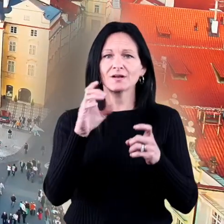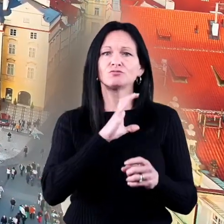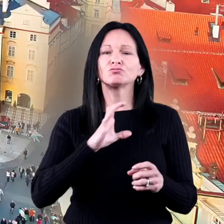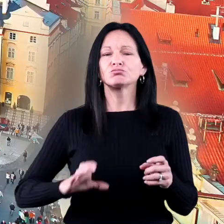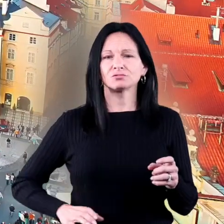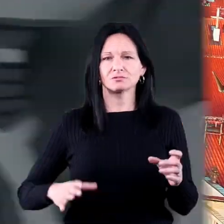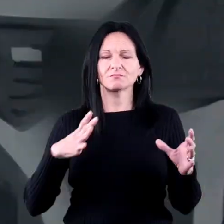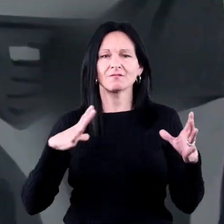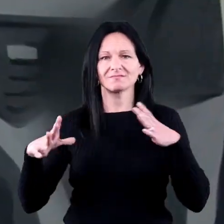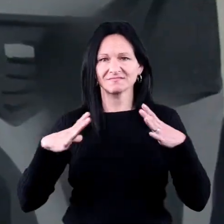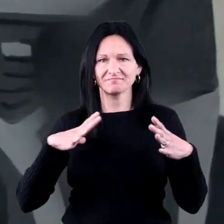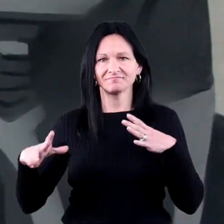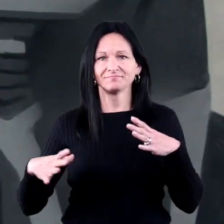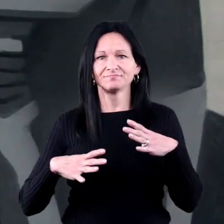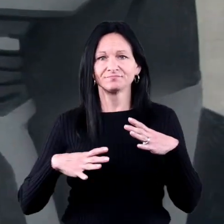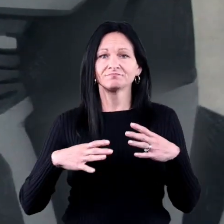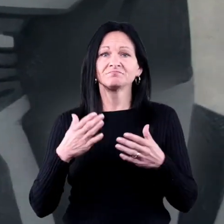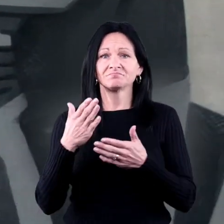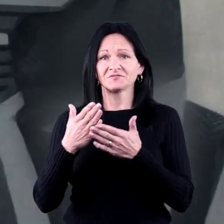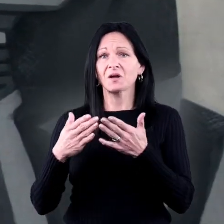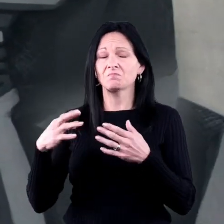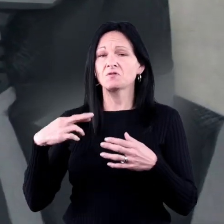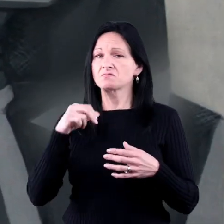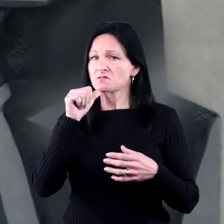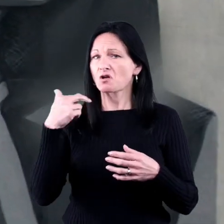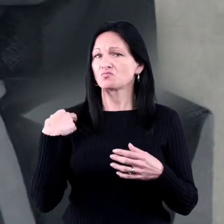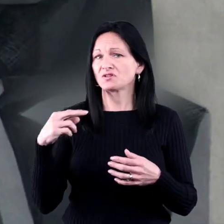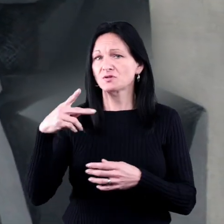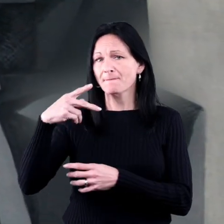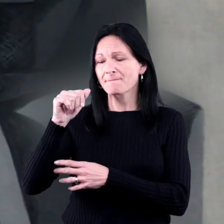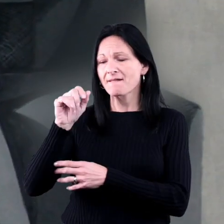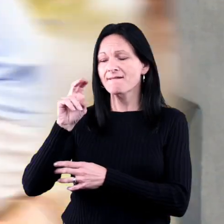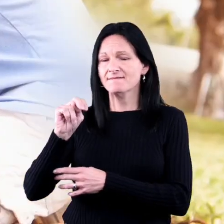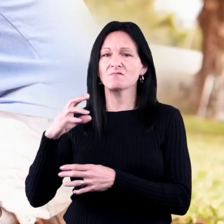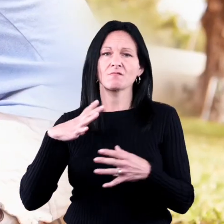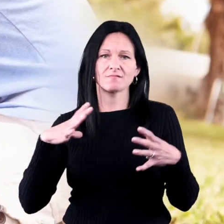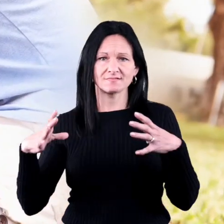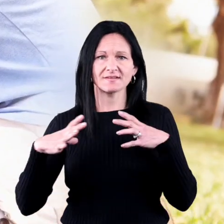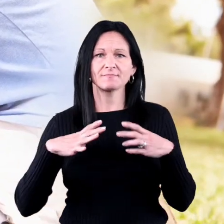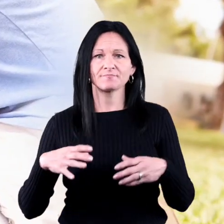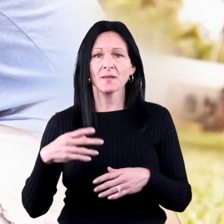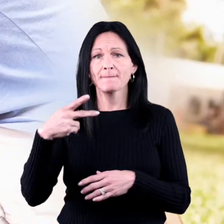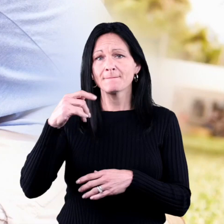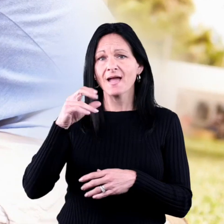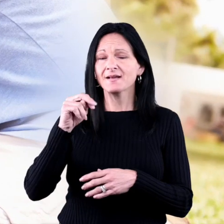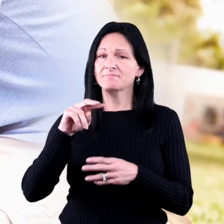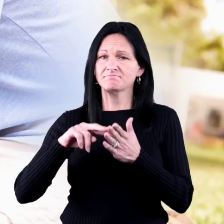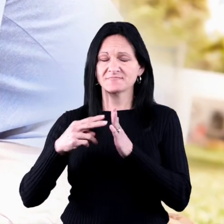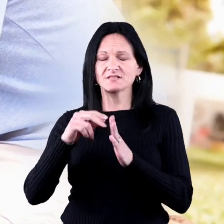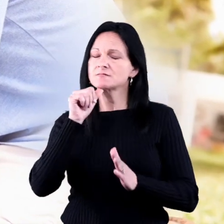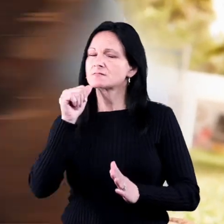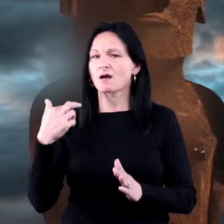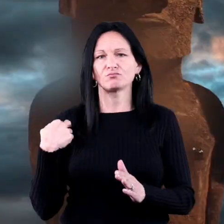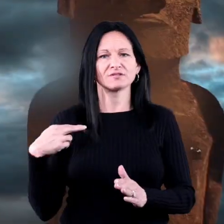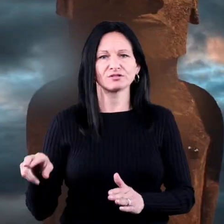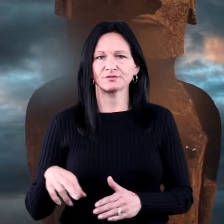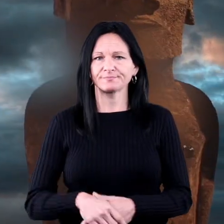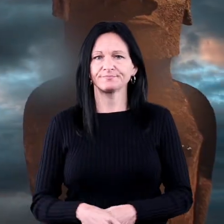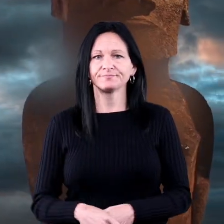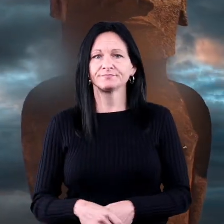is celebrated as a Christian holiday and as a non-religious pagan holiday. And pagan just